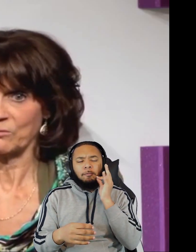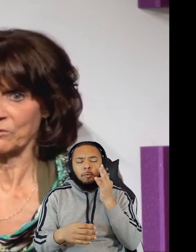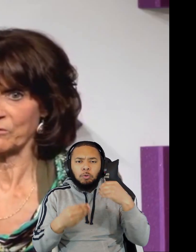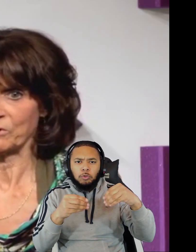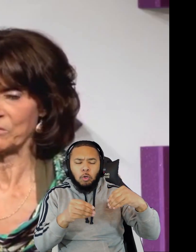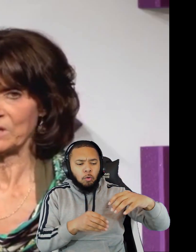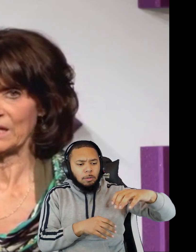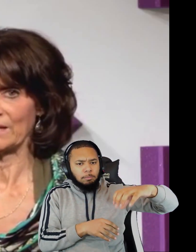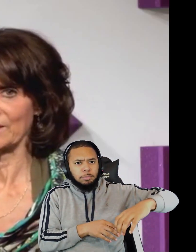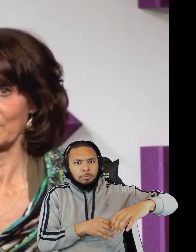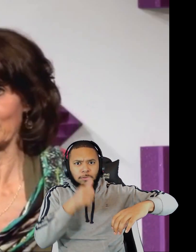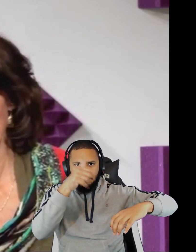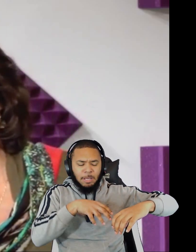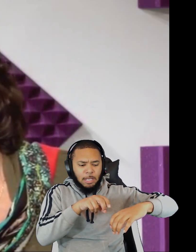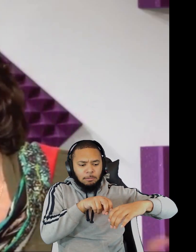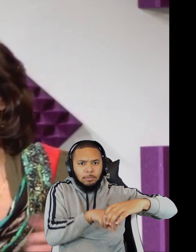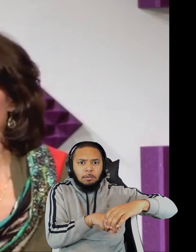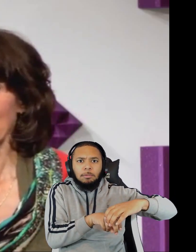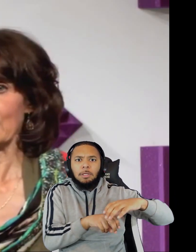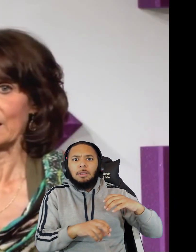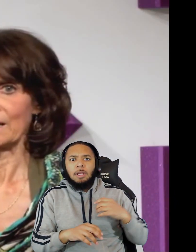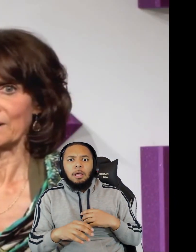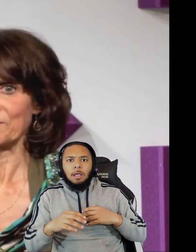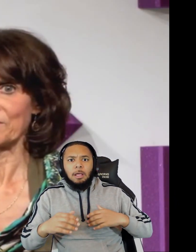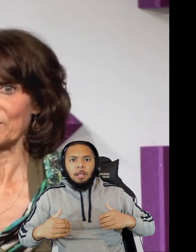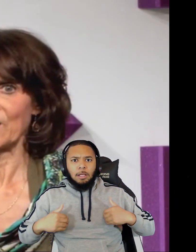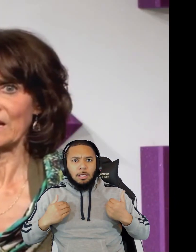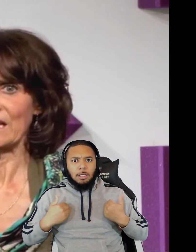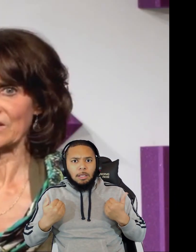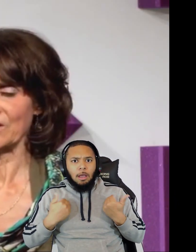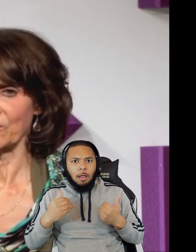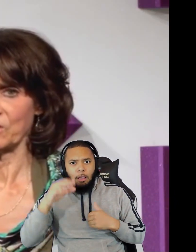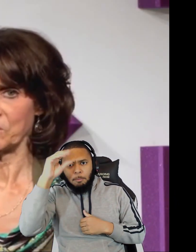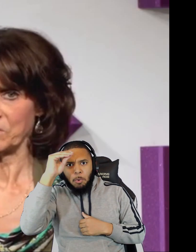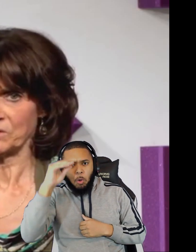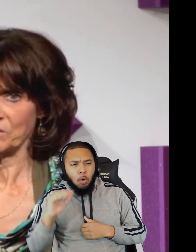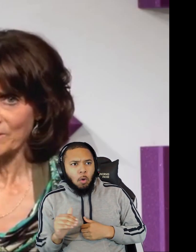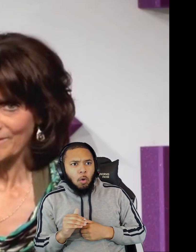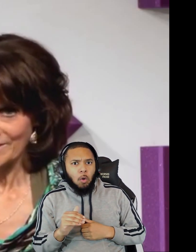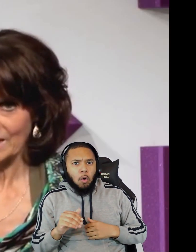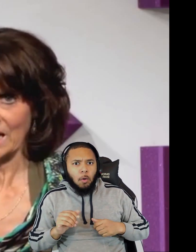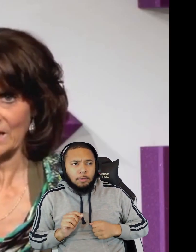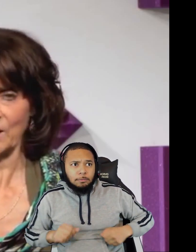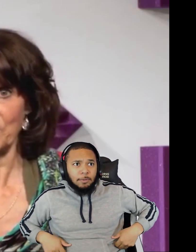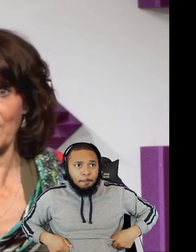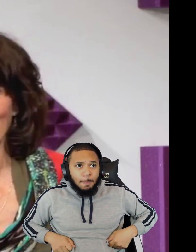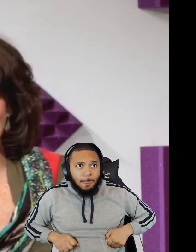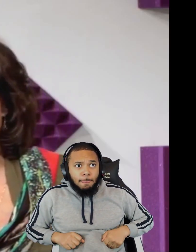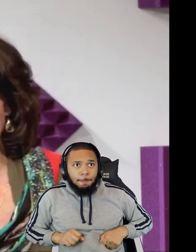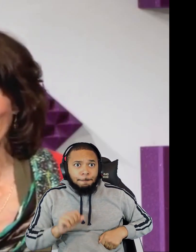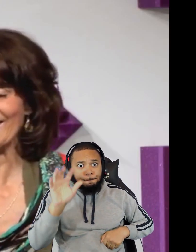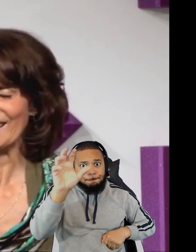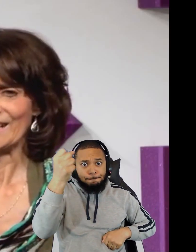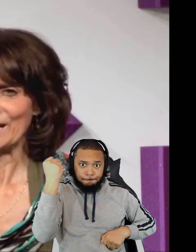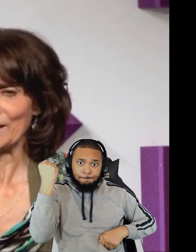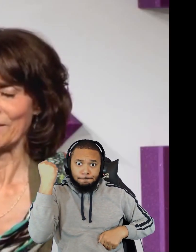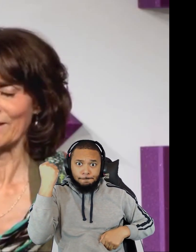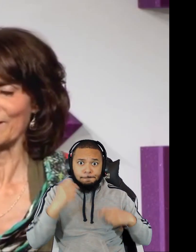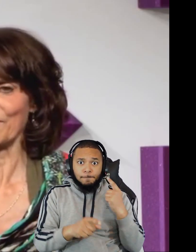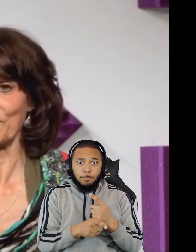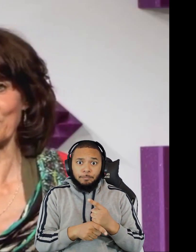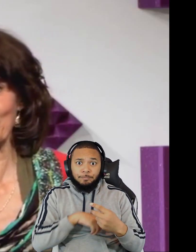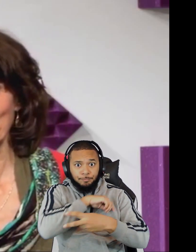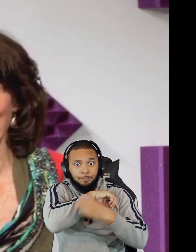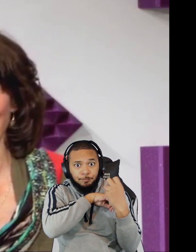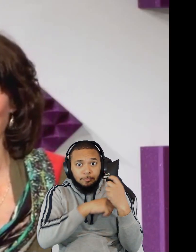the wonderful fruit and now finally gets the courage up to take something, okay? And